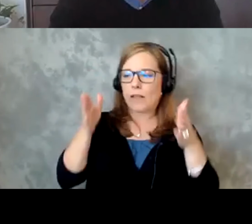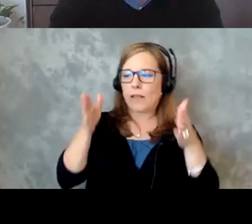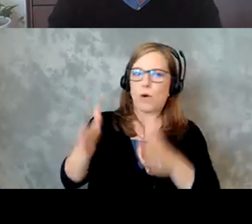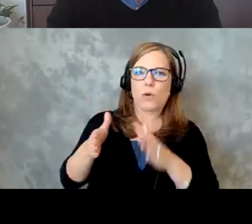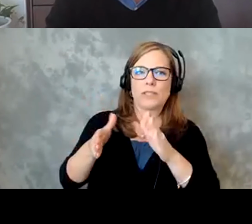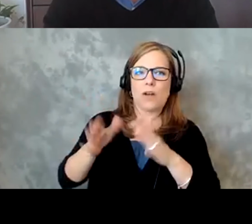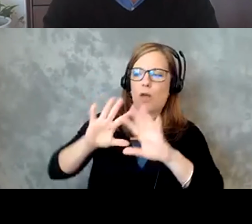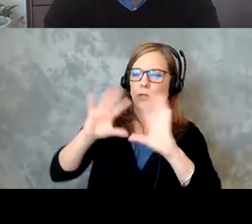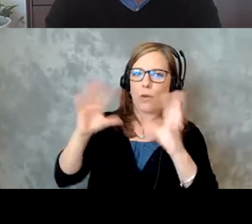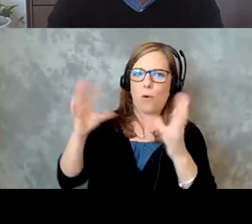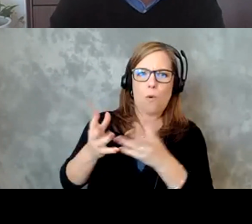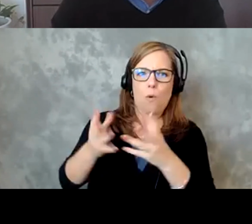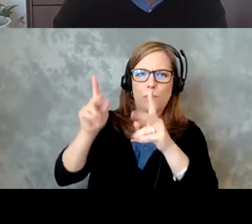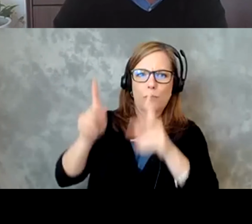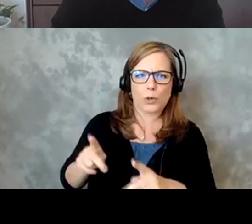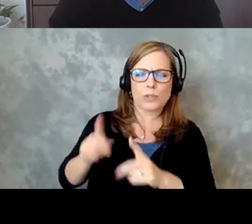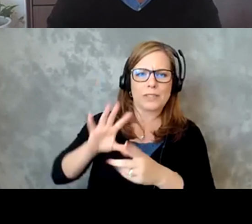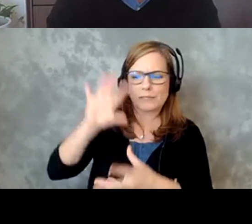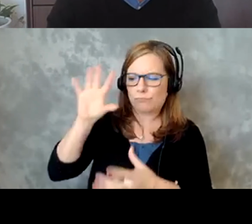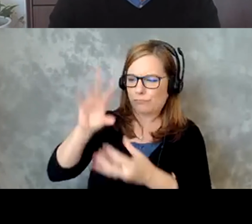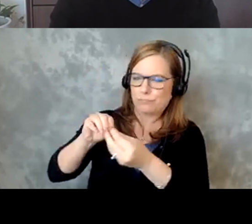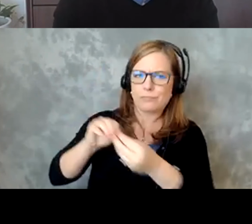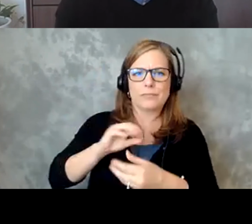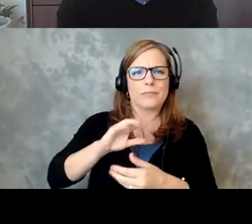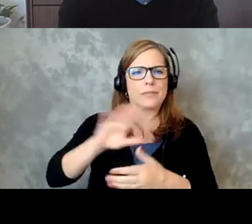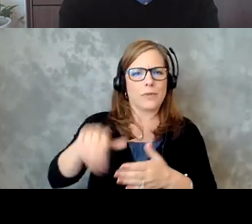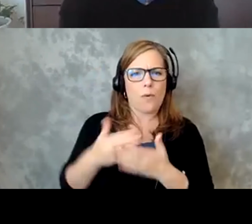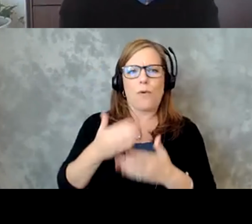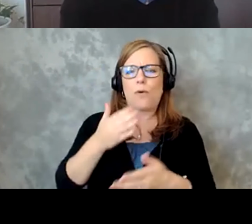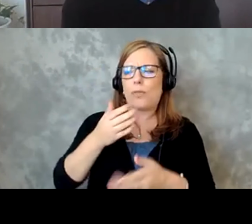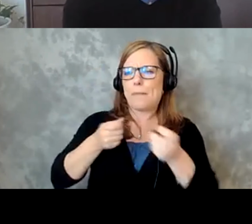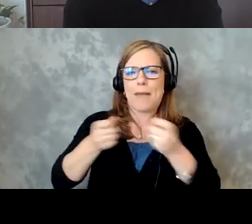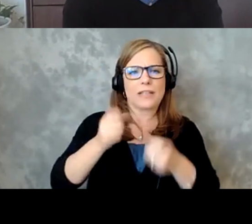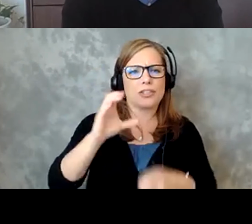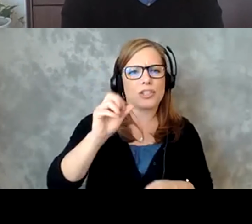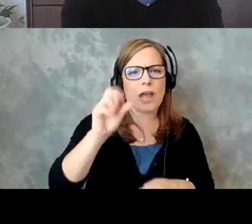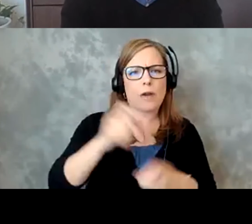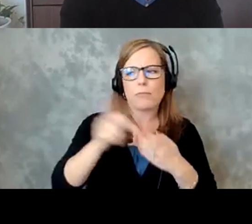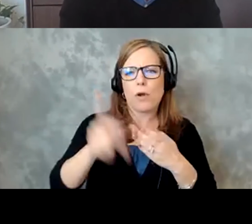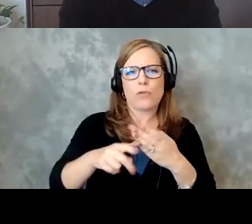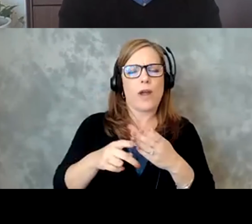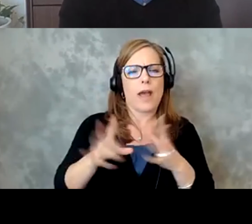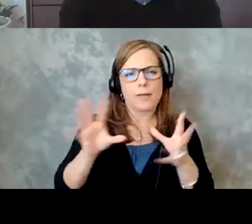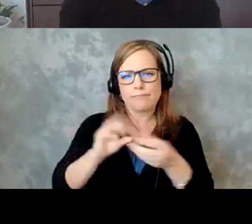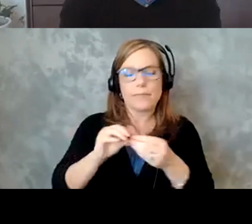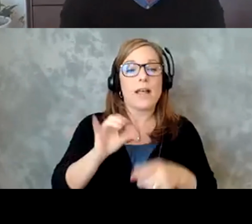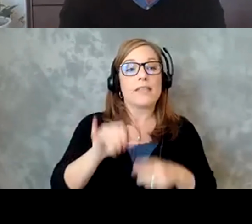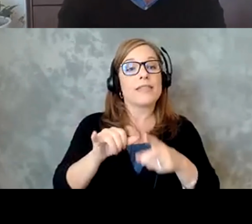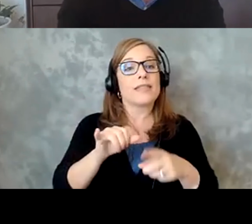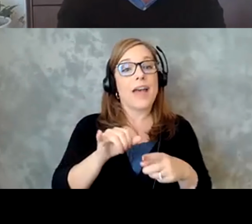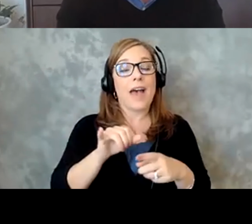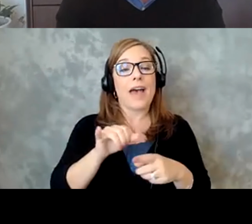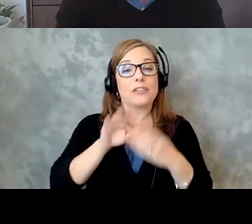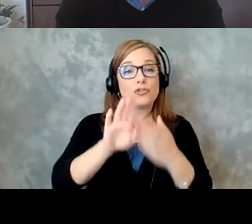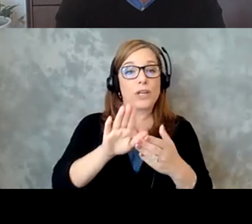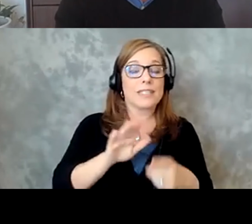interdisciplinary approach to comprehensive care management programs that is unique. It addresses both the clinical and non-clinical needs of